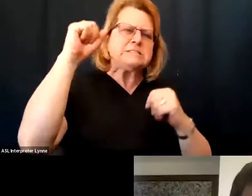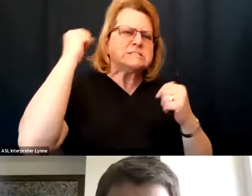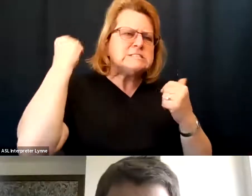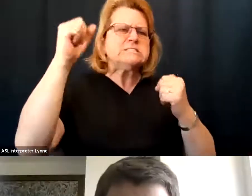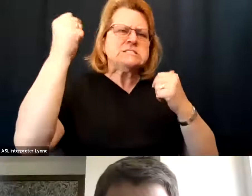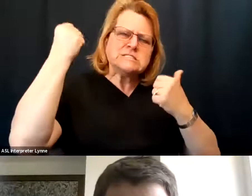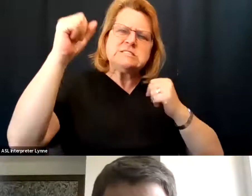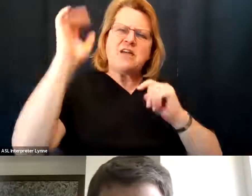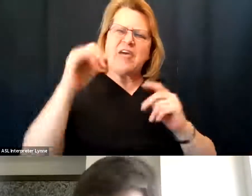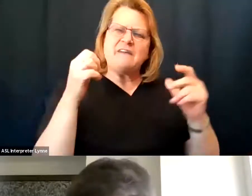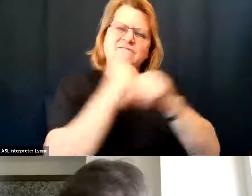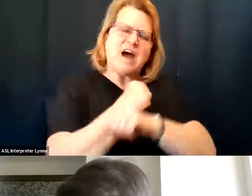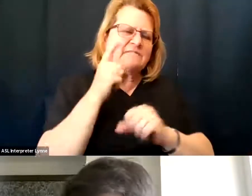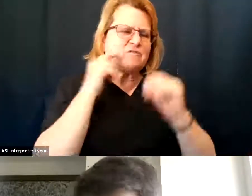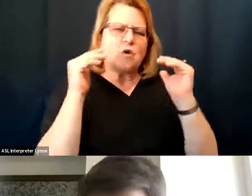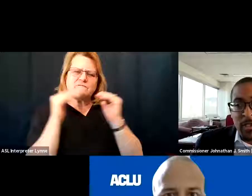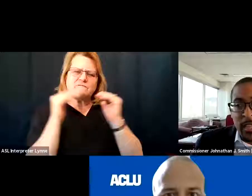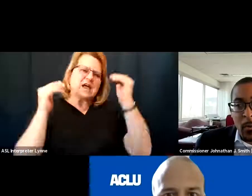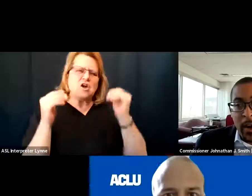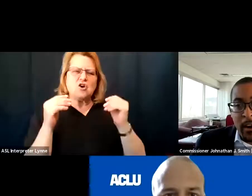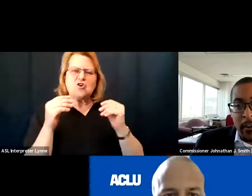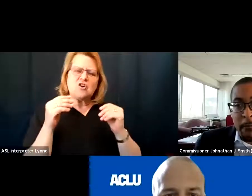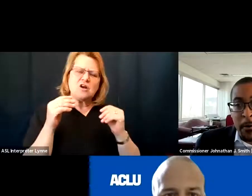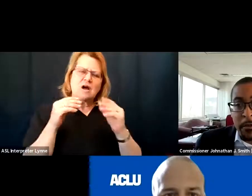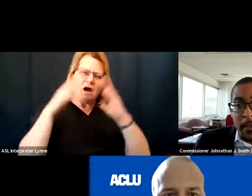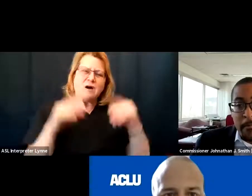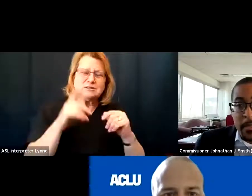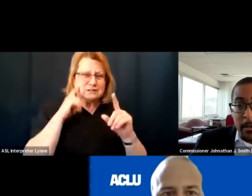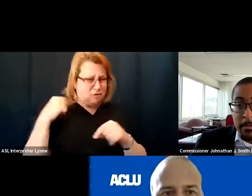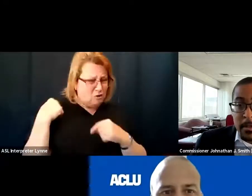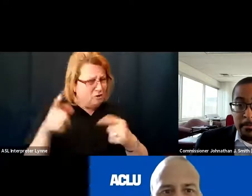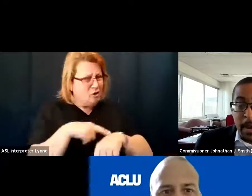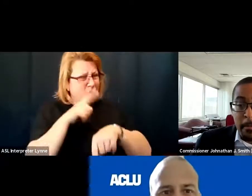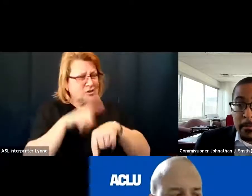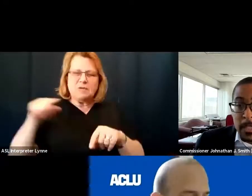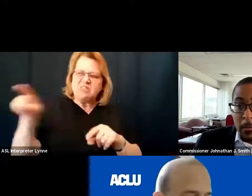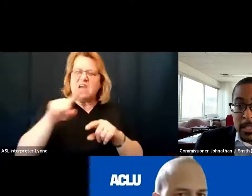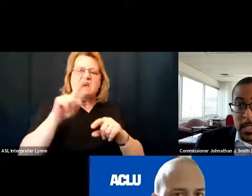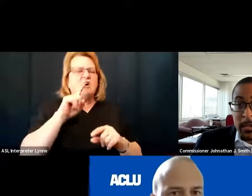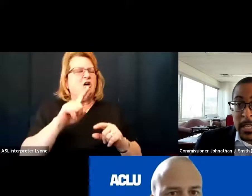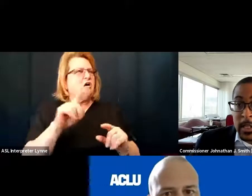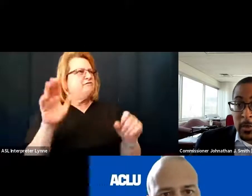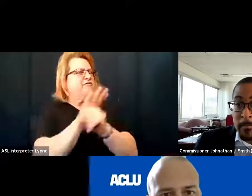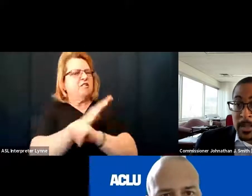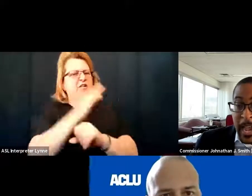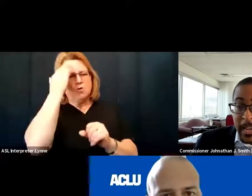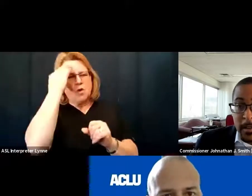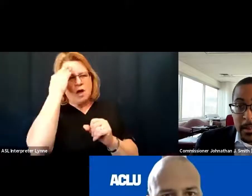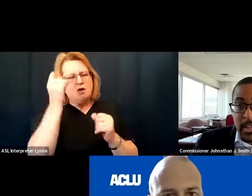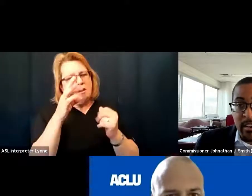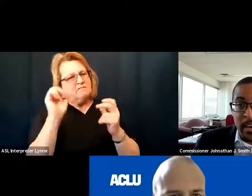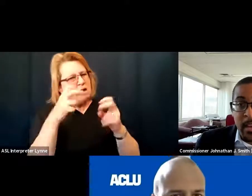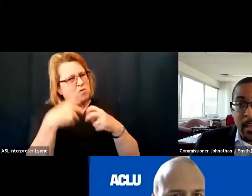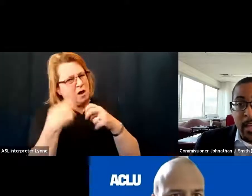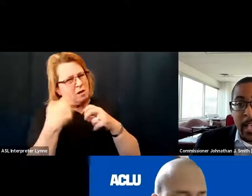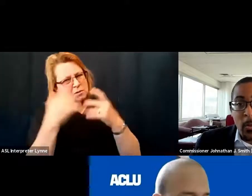for quite some time and who are acutely aware of both the problems that we still need to tackle in